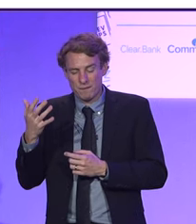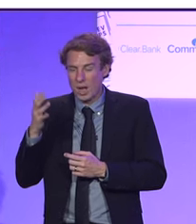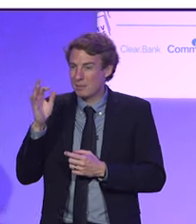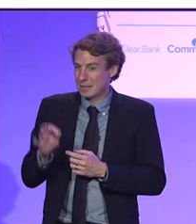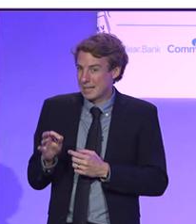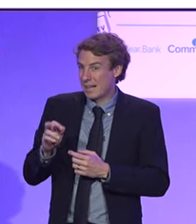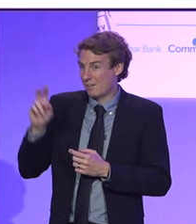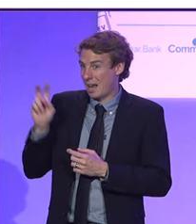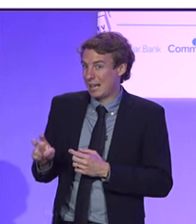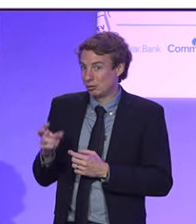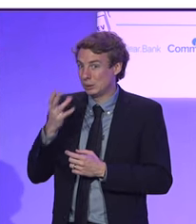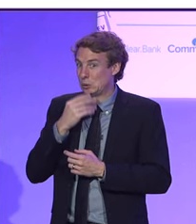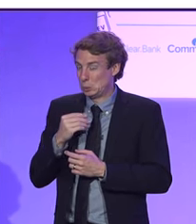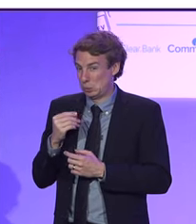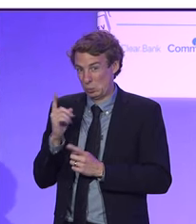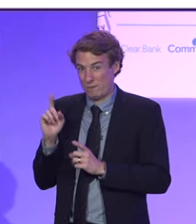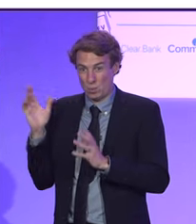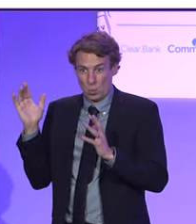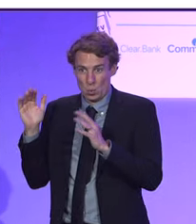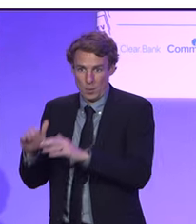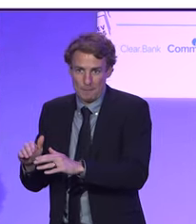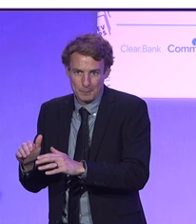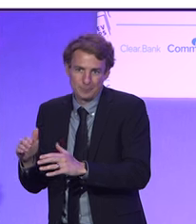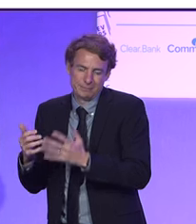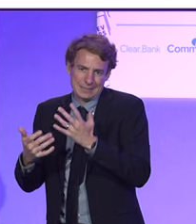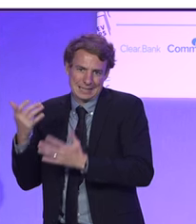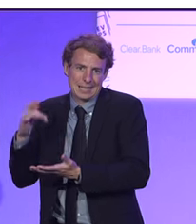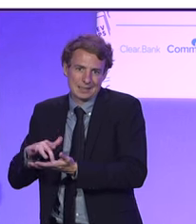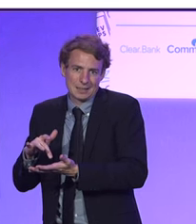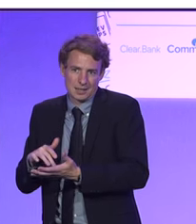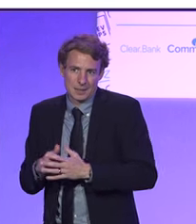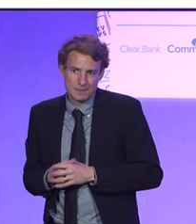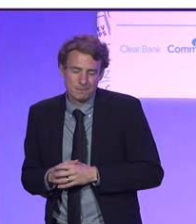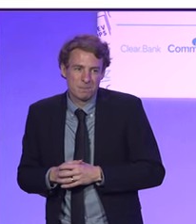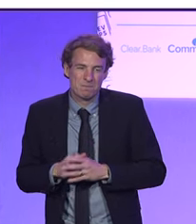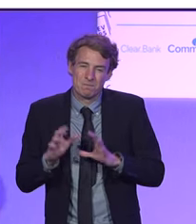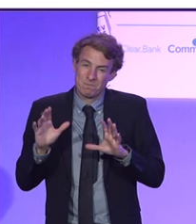1.5% of global electricity use. So these are pretty staggering and worrying